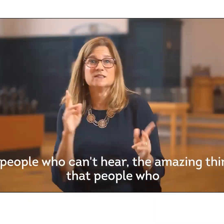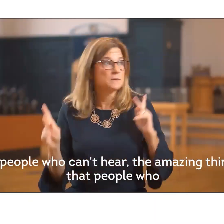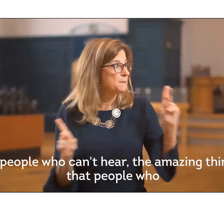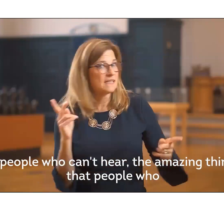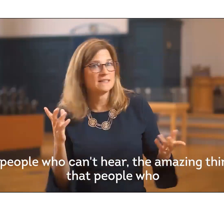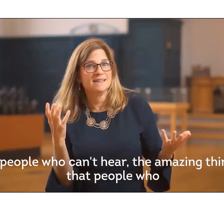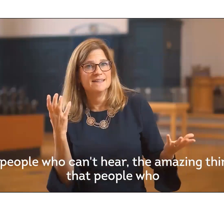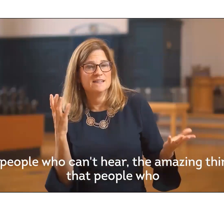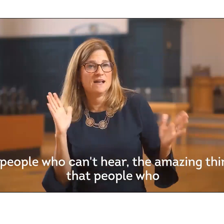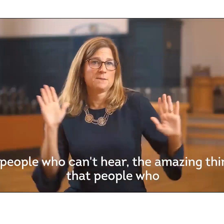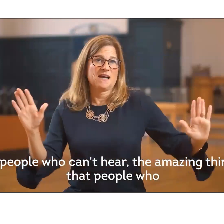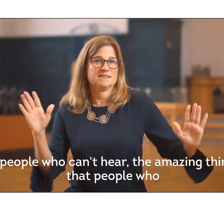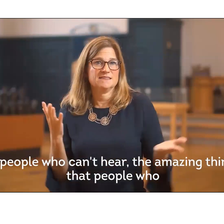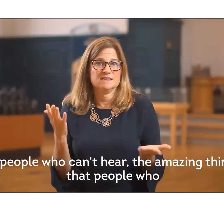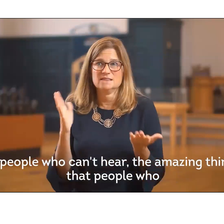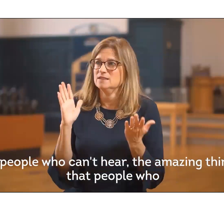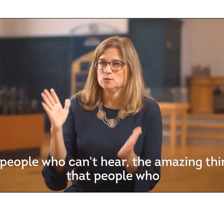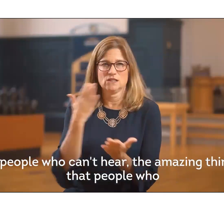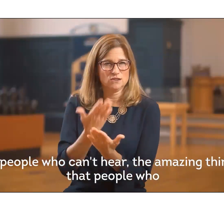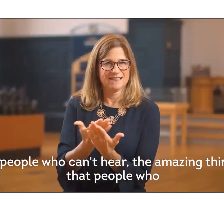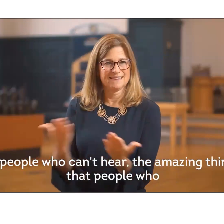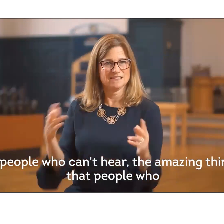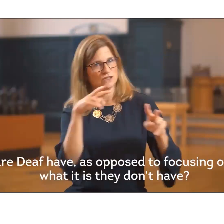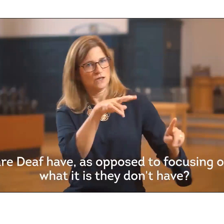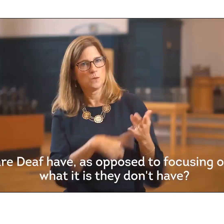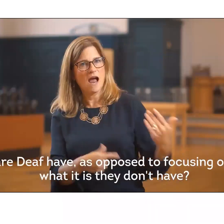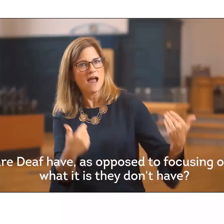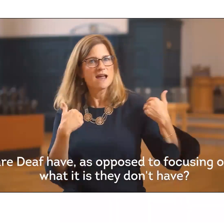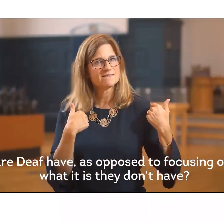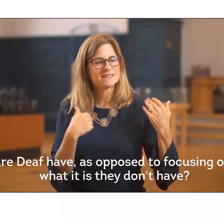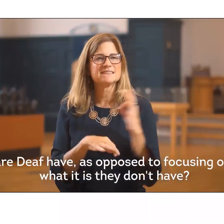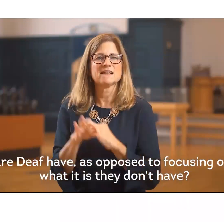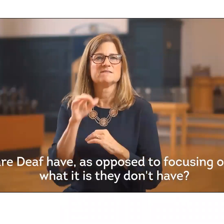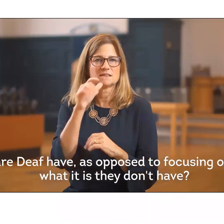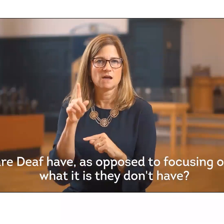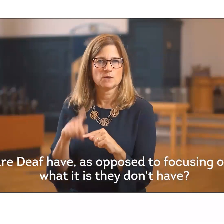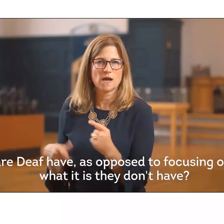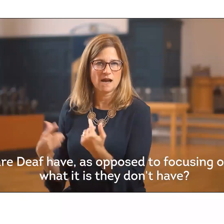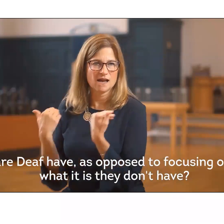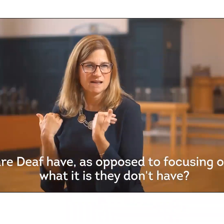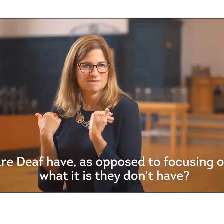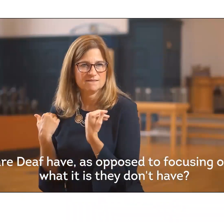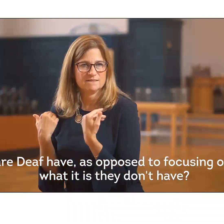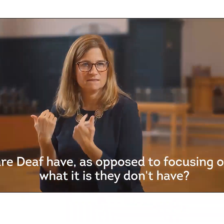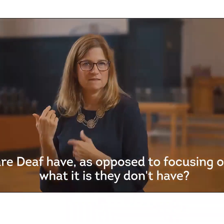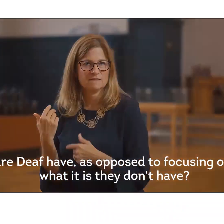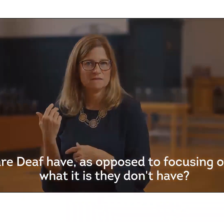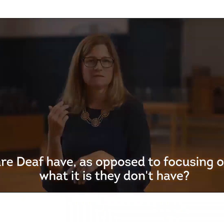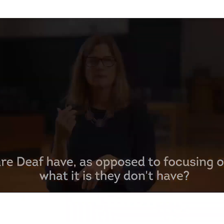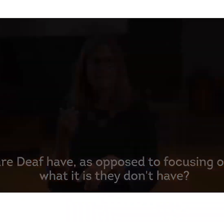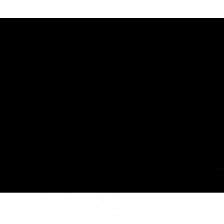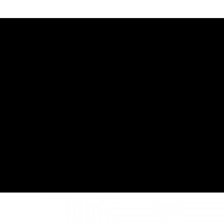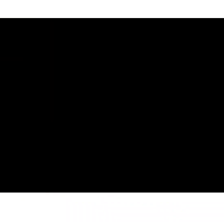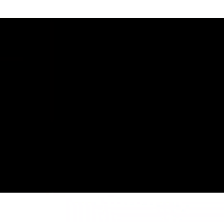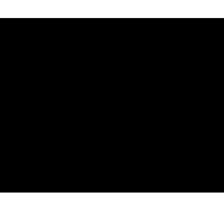who can't hear, the amazing things that people who are deaf have, as opposed to focusing on what it is they